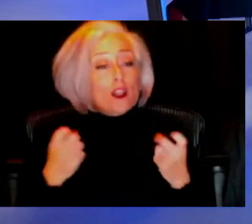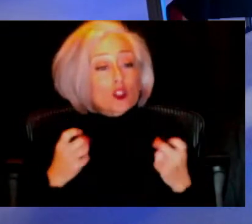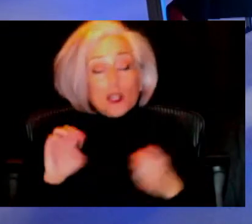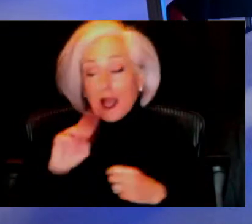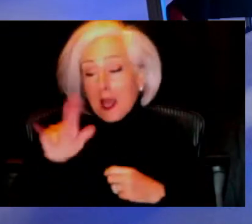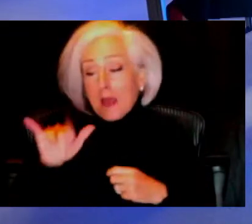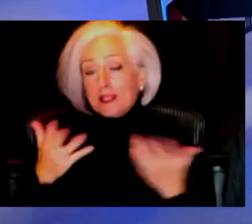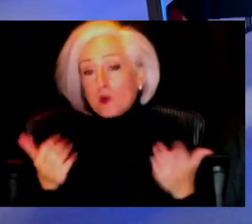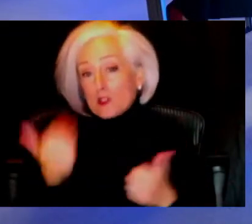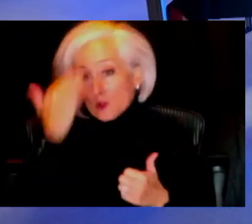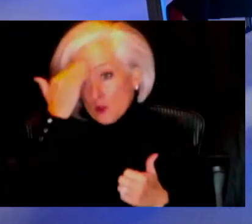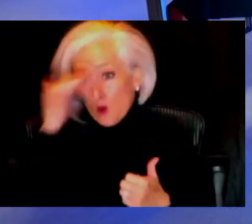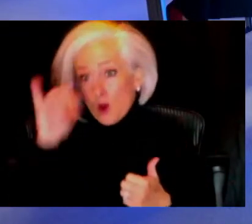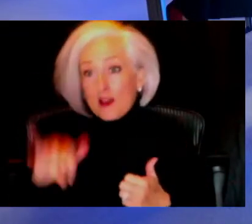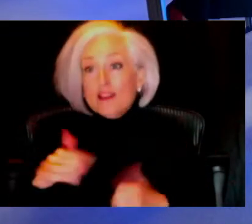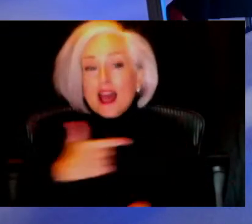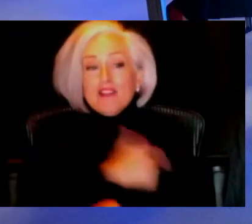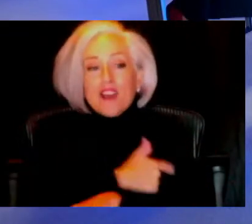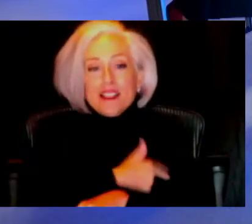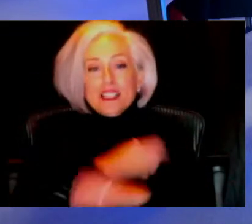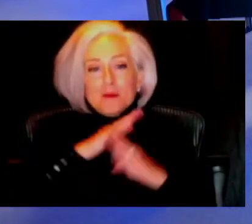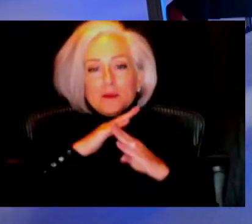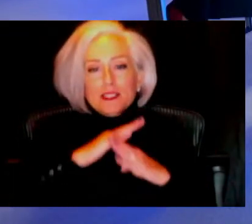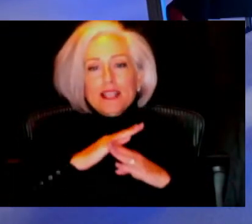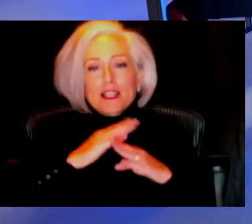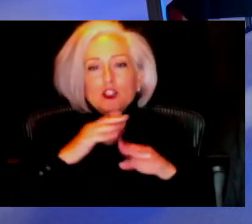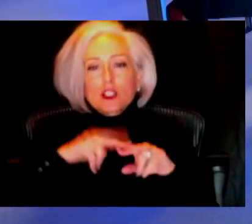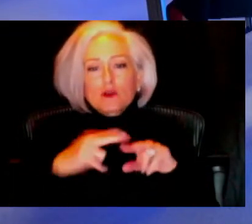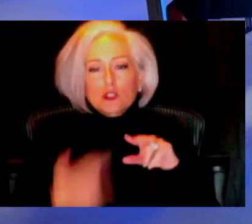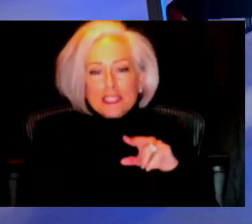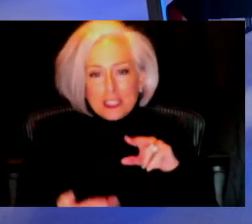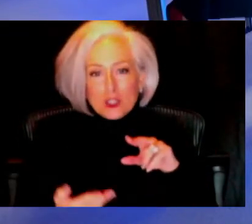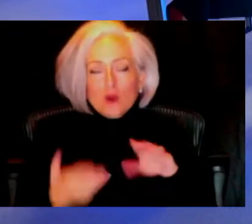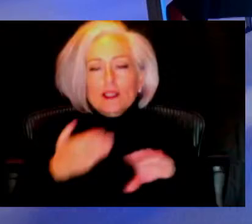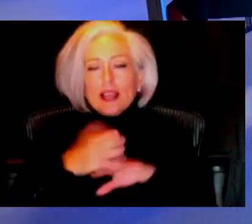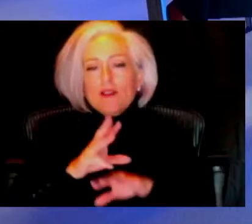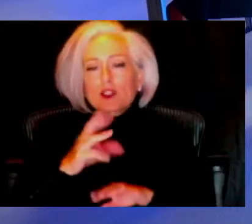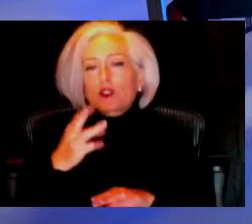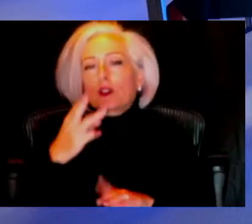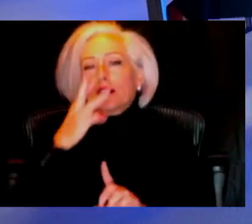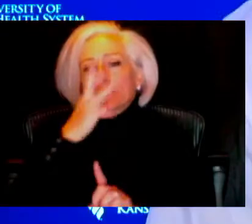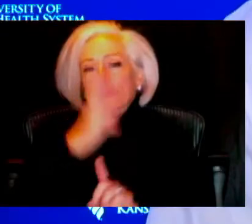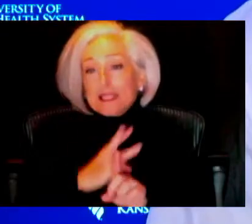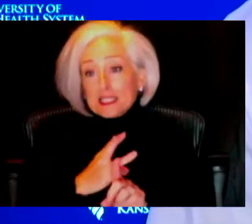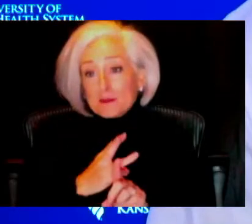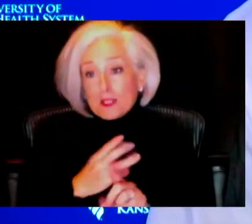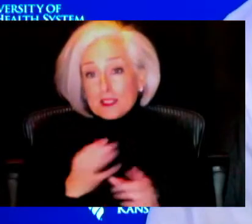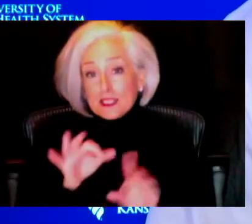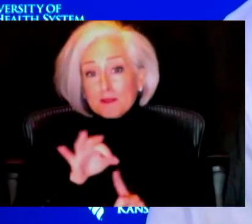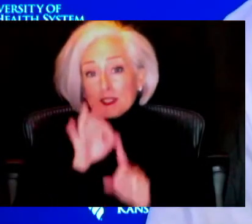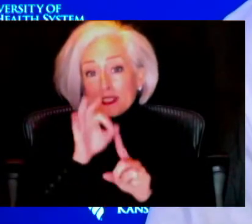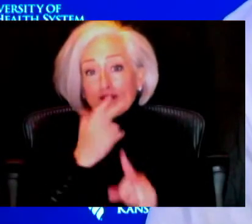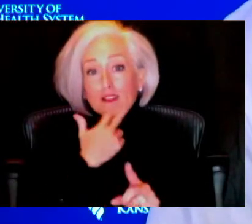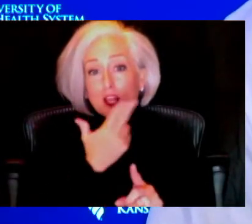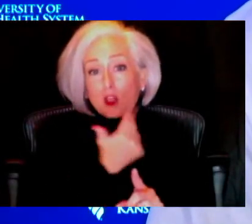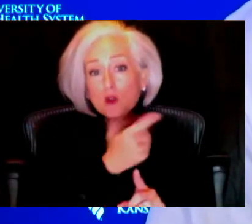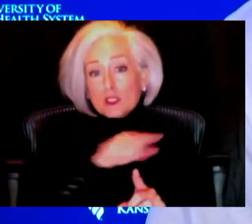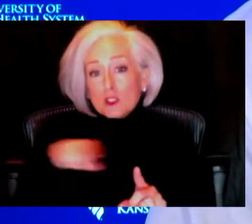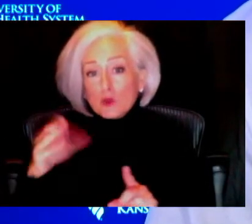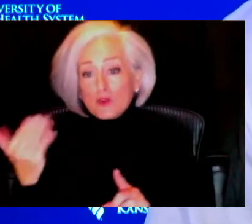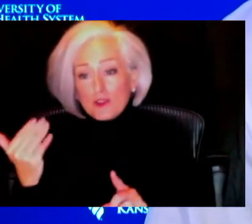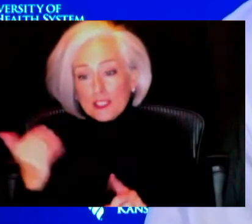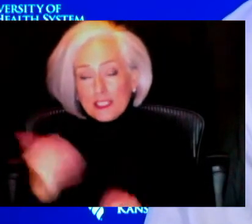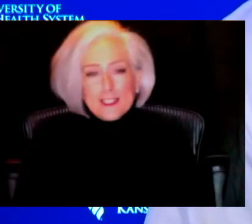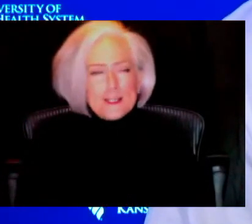protection drop for teens after 6 months also, specifically 13 to 15? Do we hear anything about that? Yeah, I don't